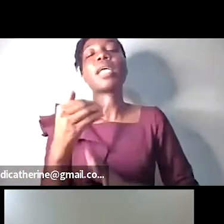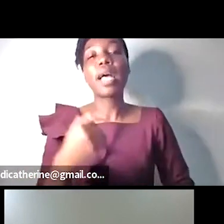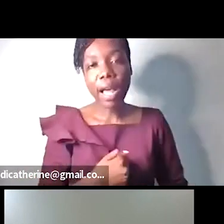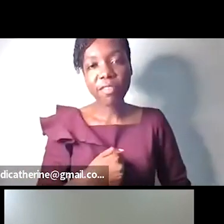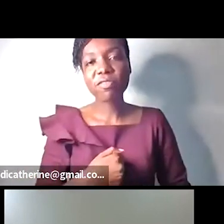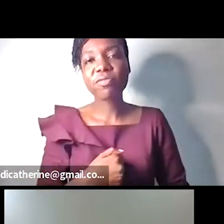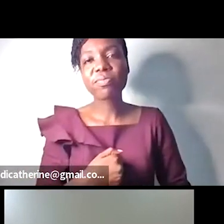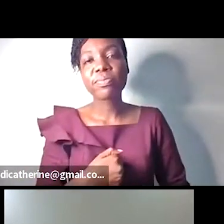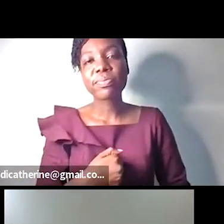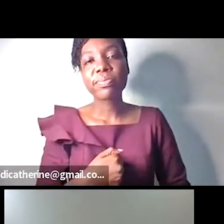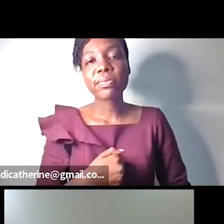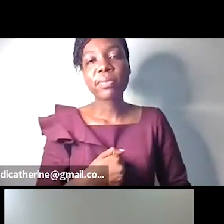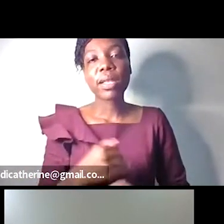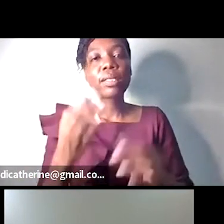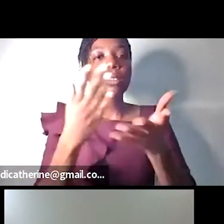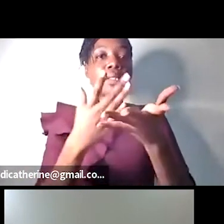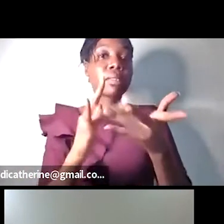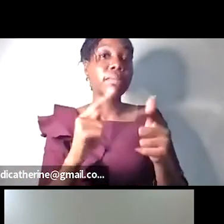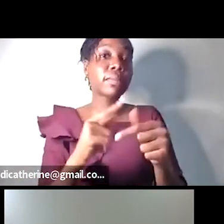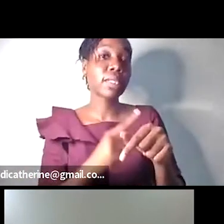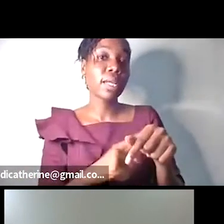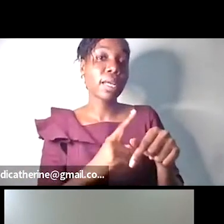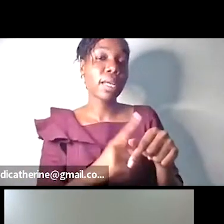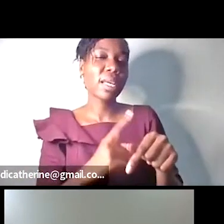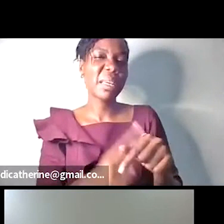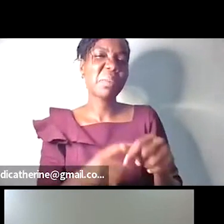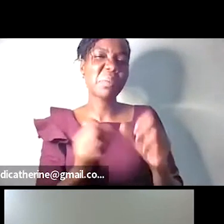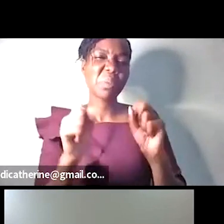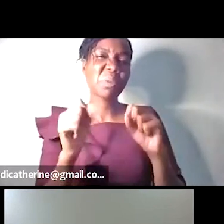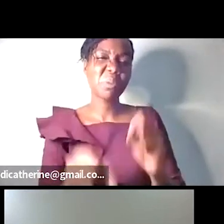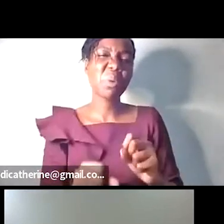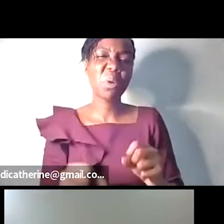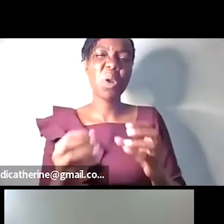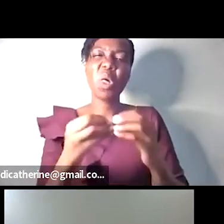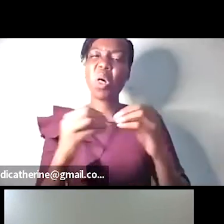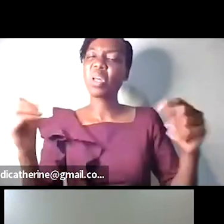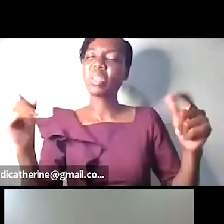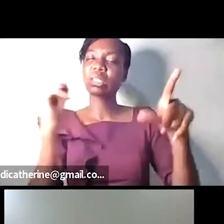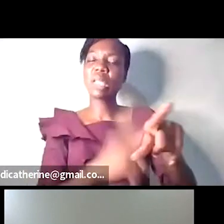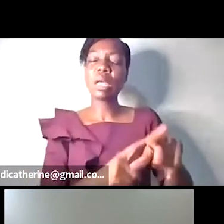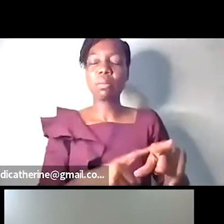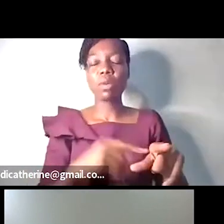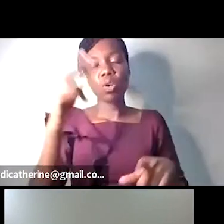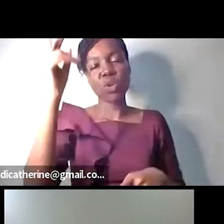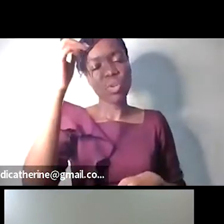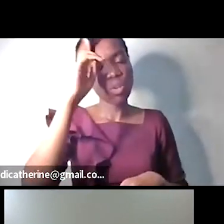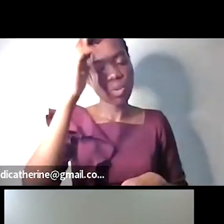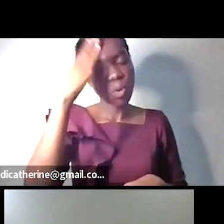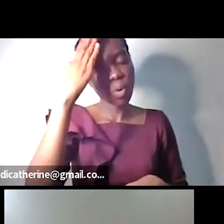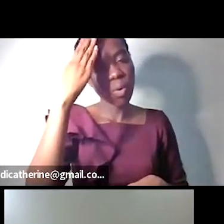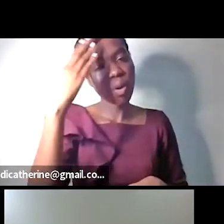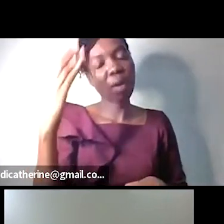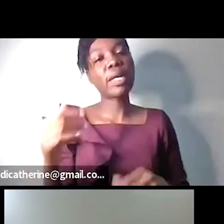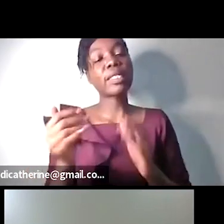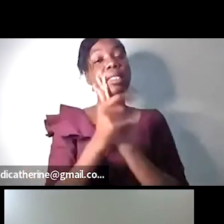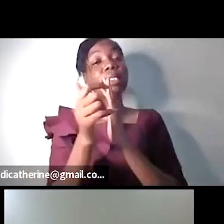sometimes it takes a while to discover your purpose. Design your life is something that we do. Inspire